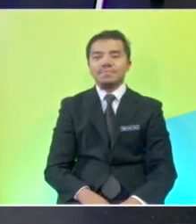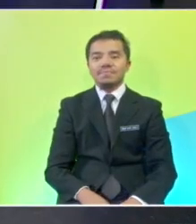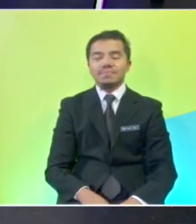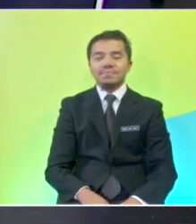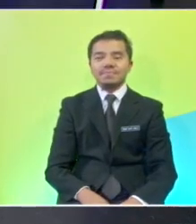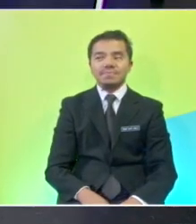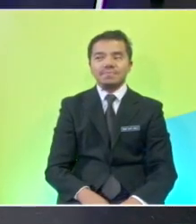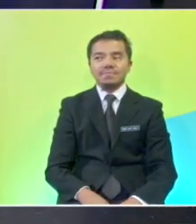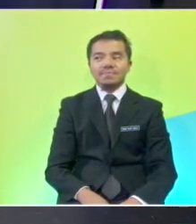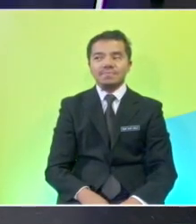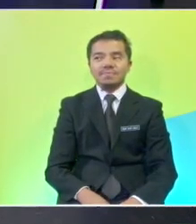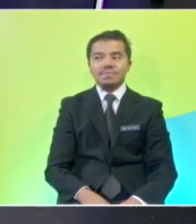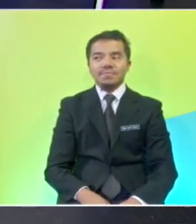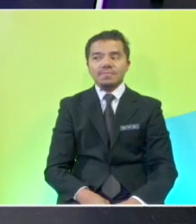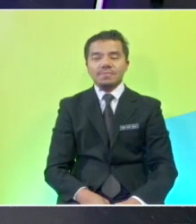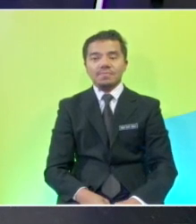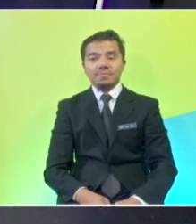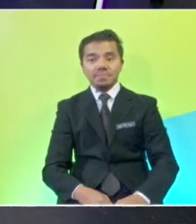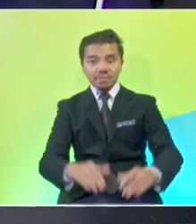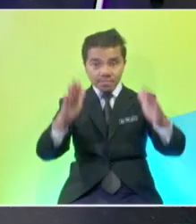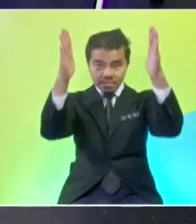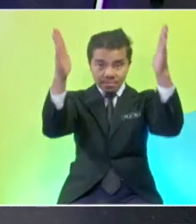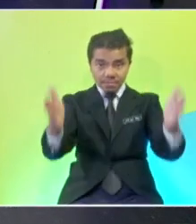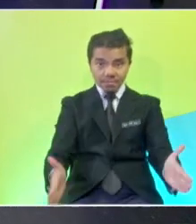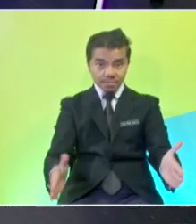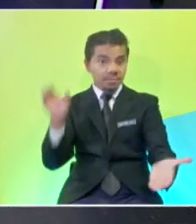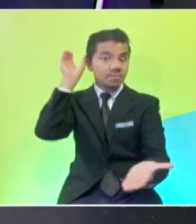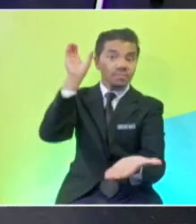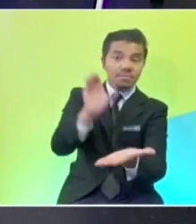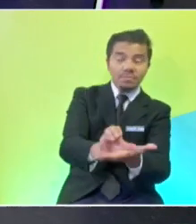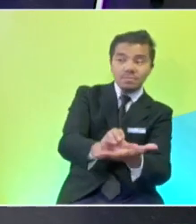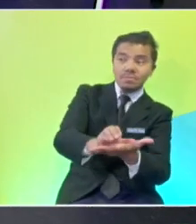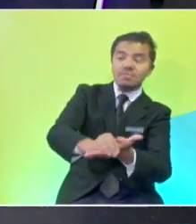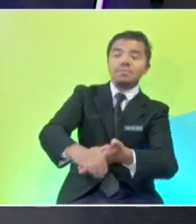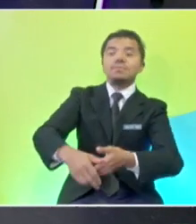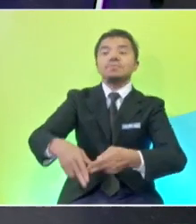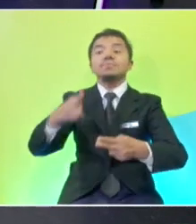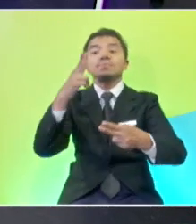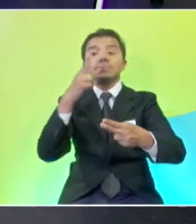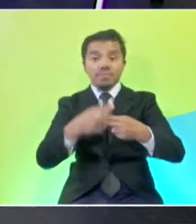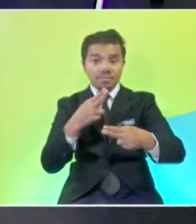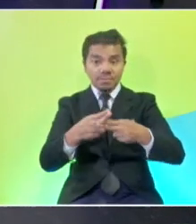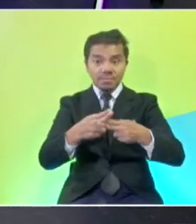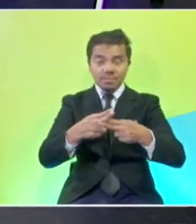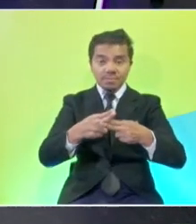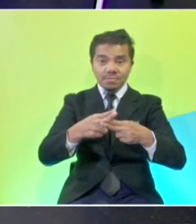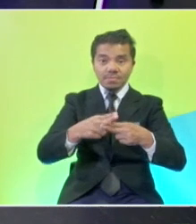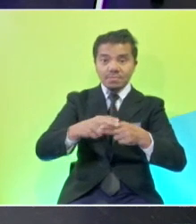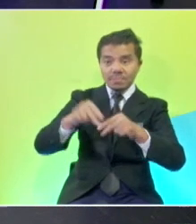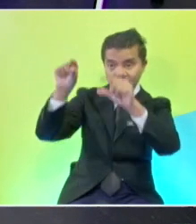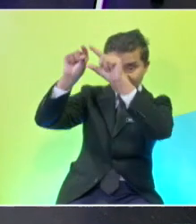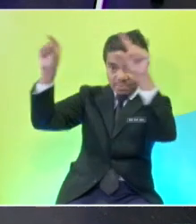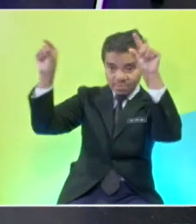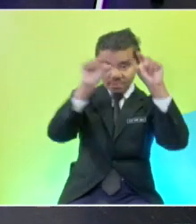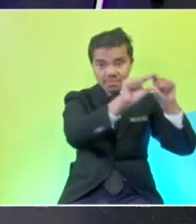sure. So, my question is, label the parts that are involved in the central nervous system. Okay, let us ask our